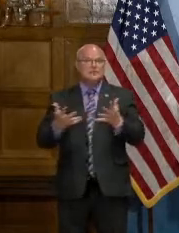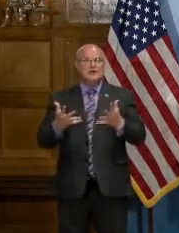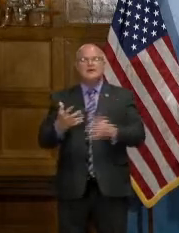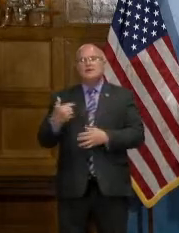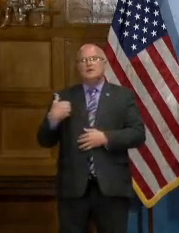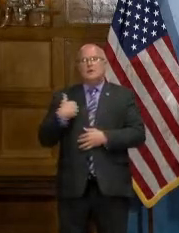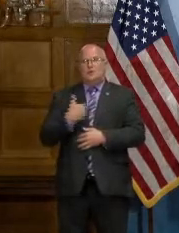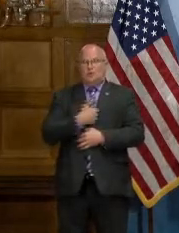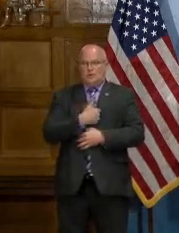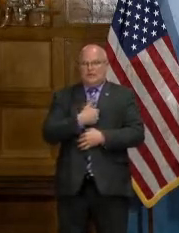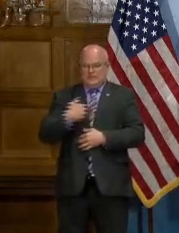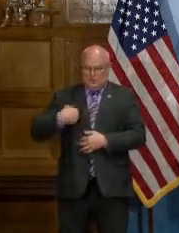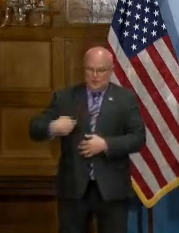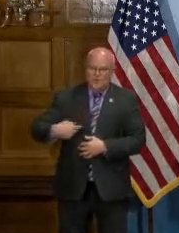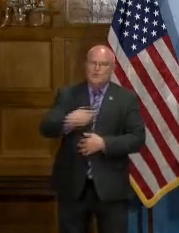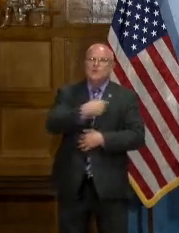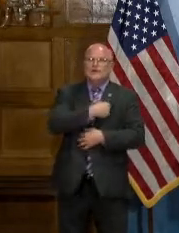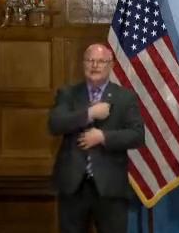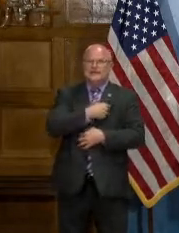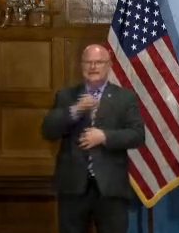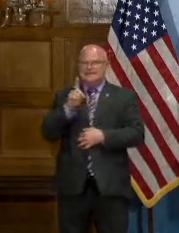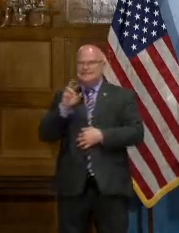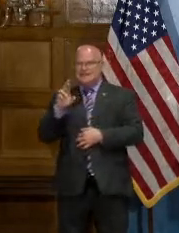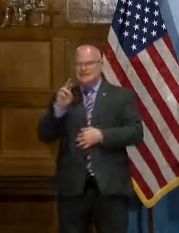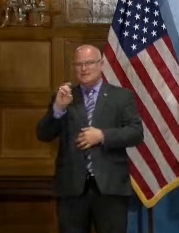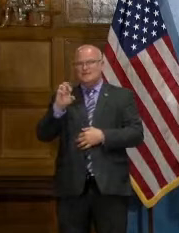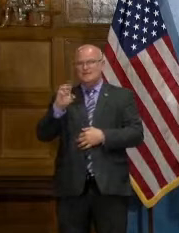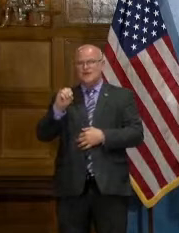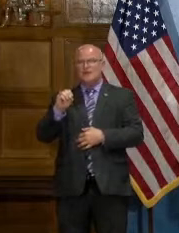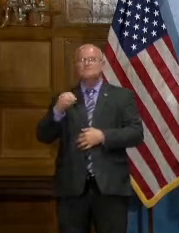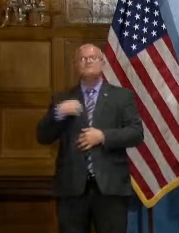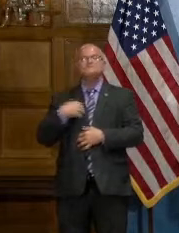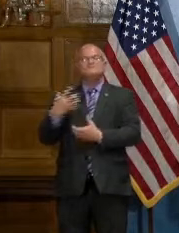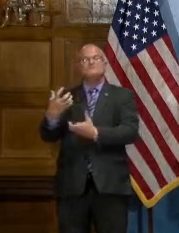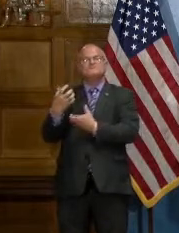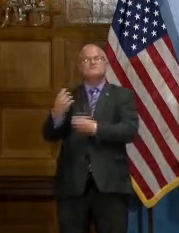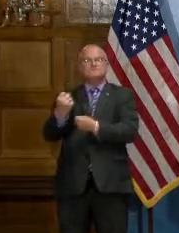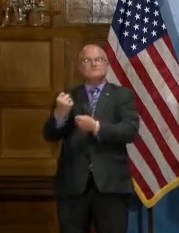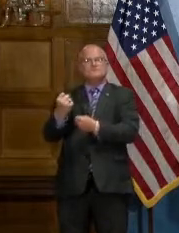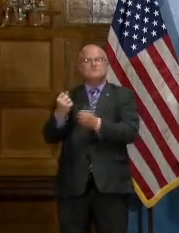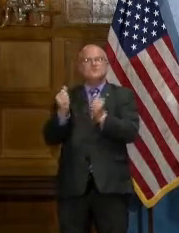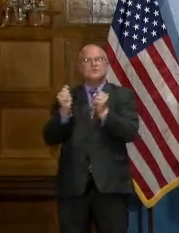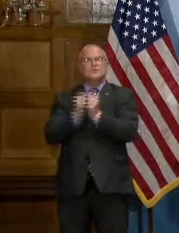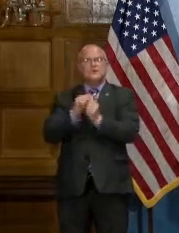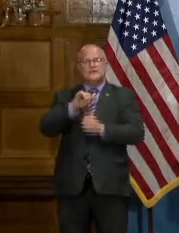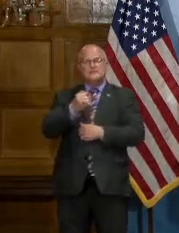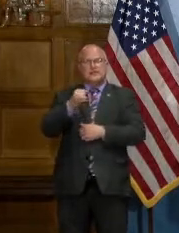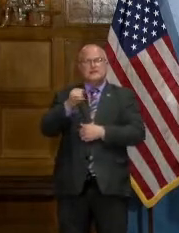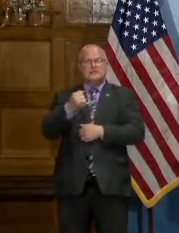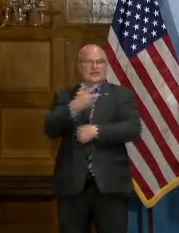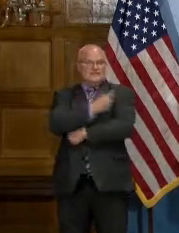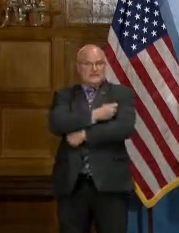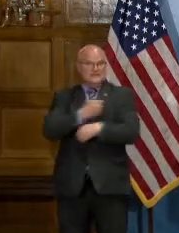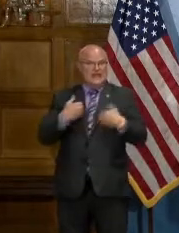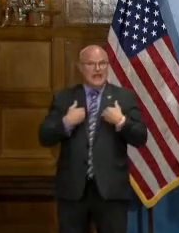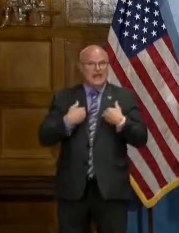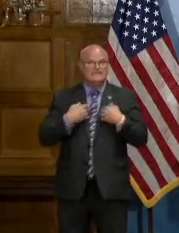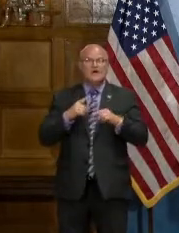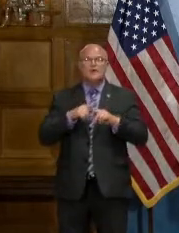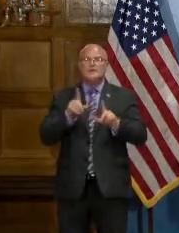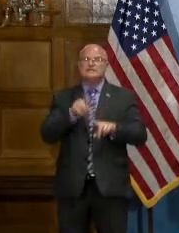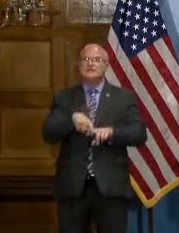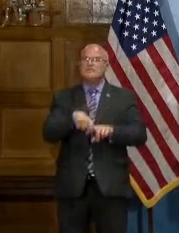we, and I discussed this with Dr. Romero, we have confidence in the J&J vaccine, but it is